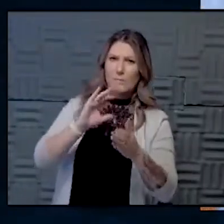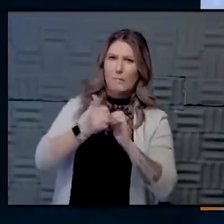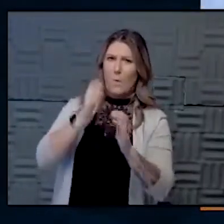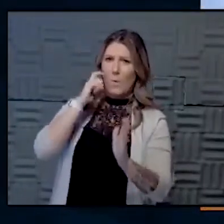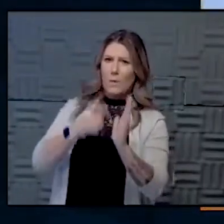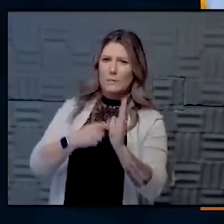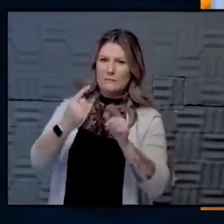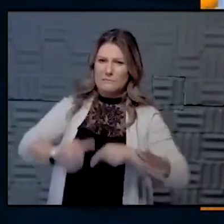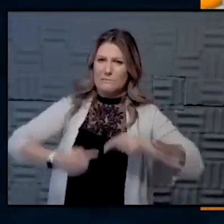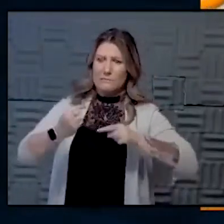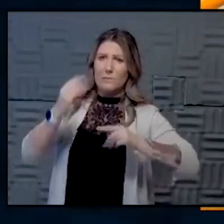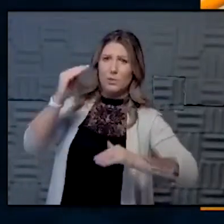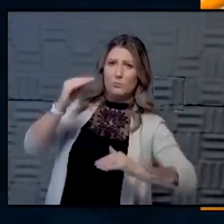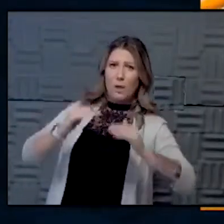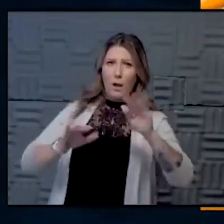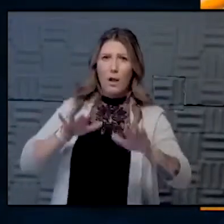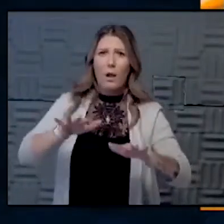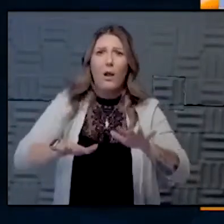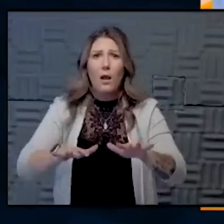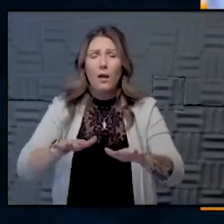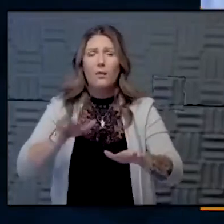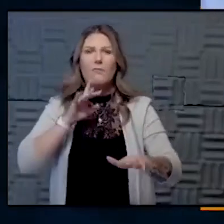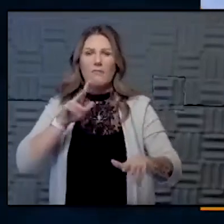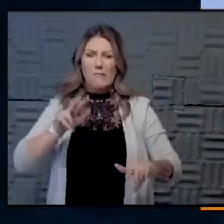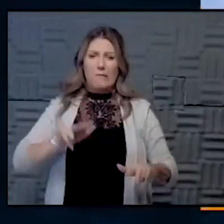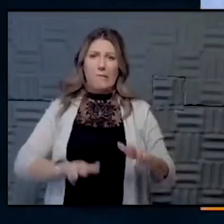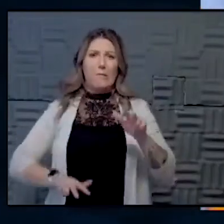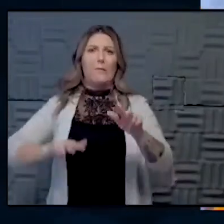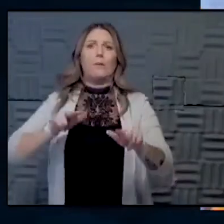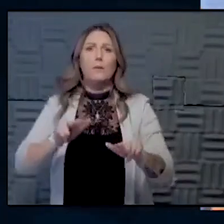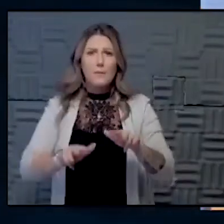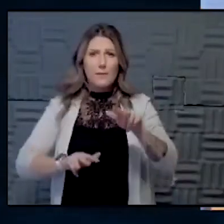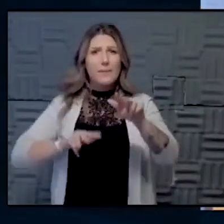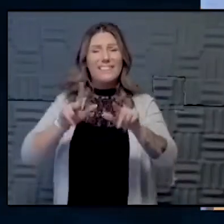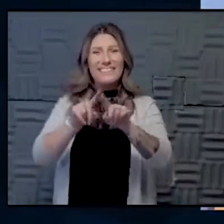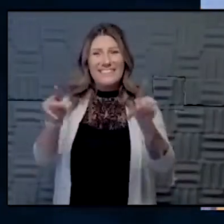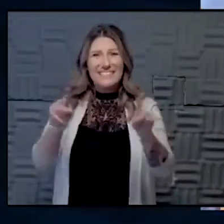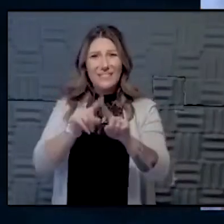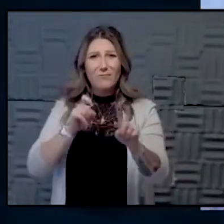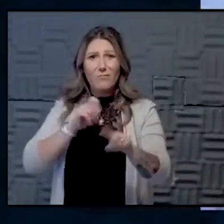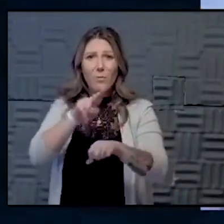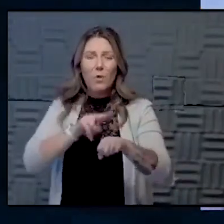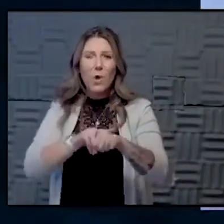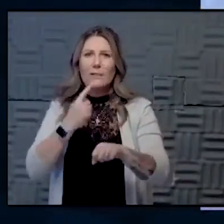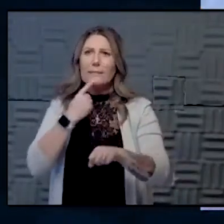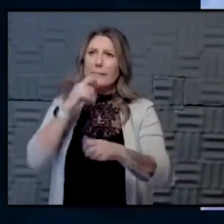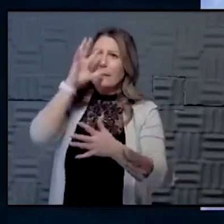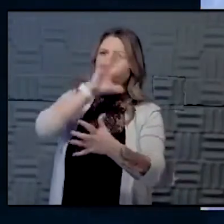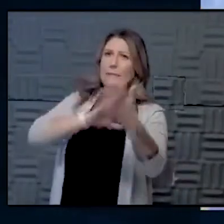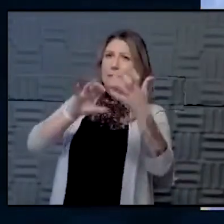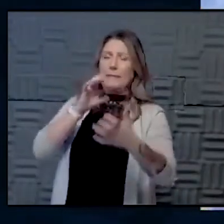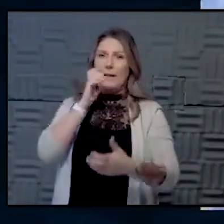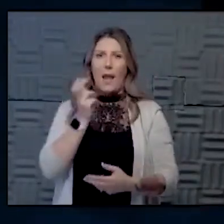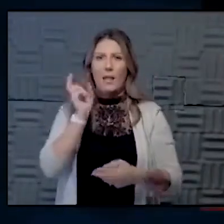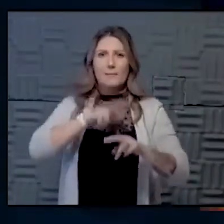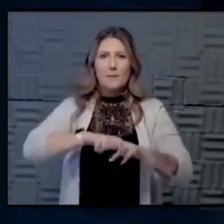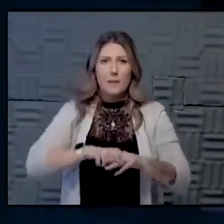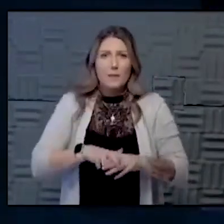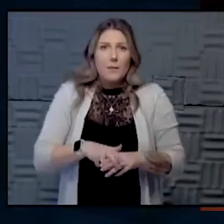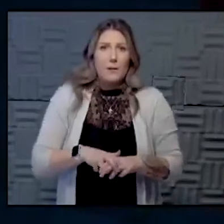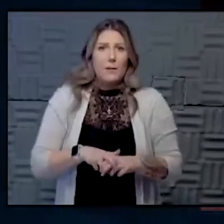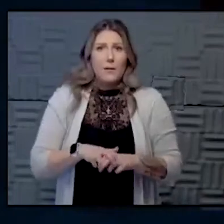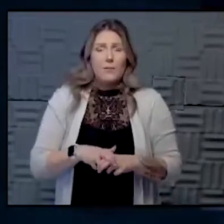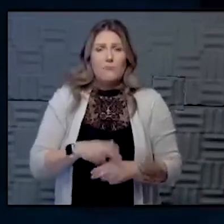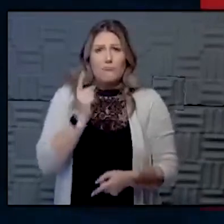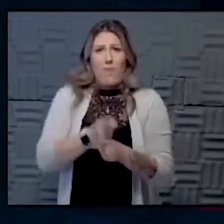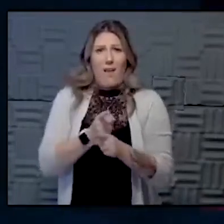a difficult time with balance? Are they walking differently than they normally do? Are they saying they're dizzy? Are they not sitting upright? Those are all